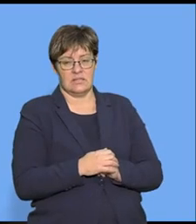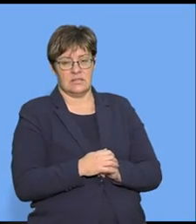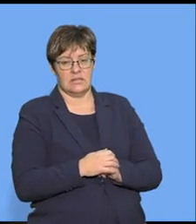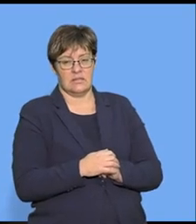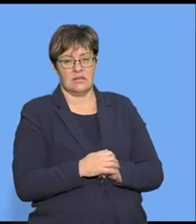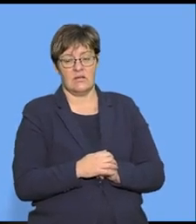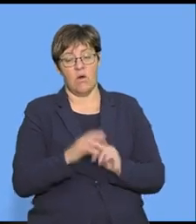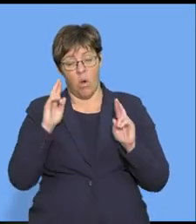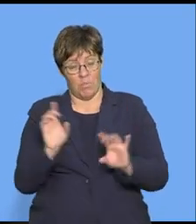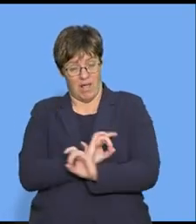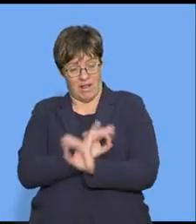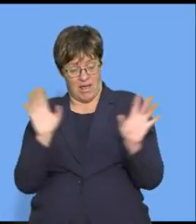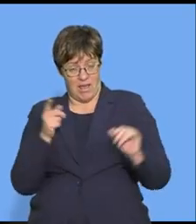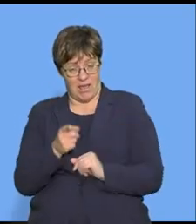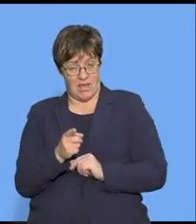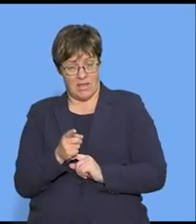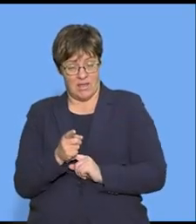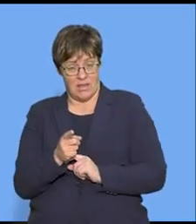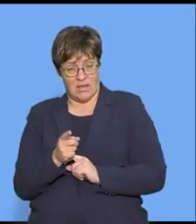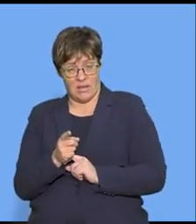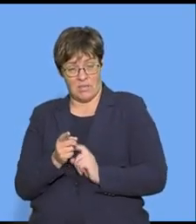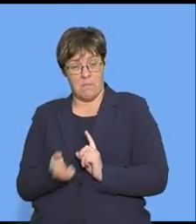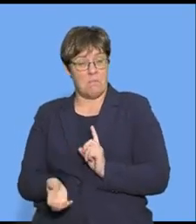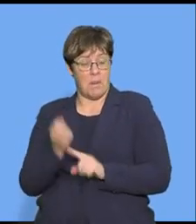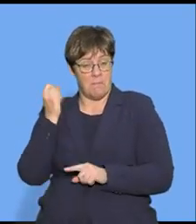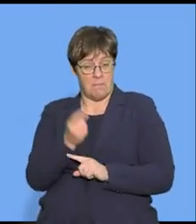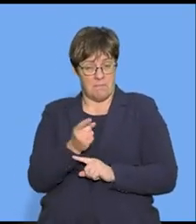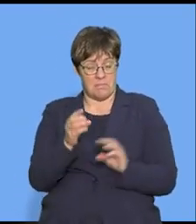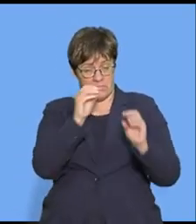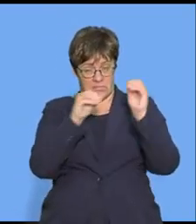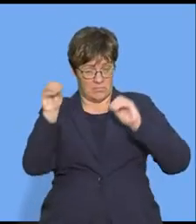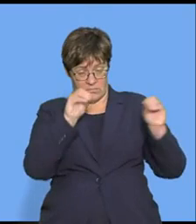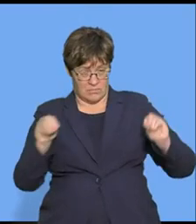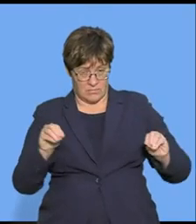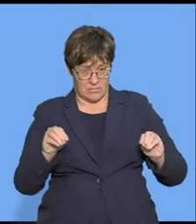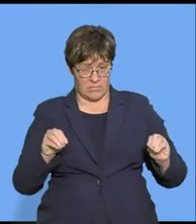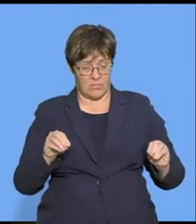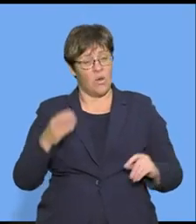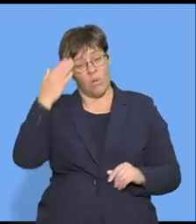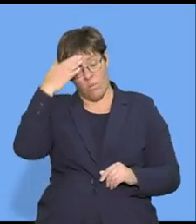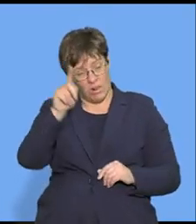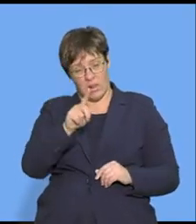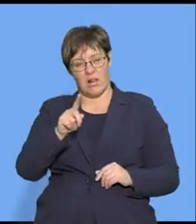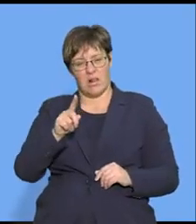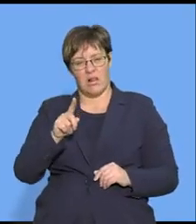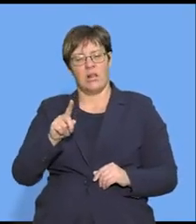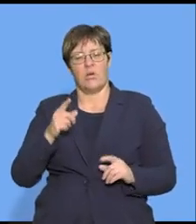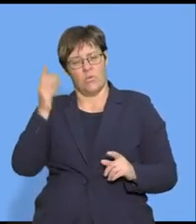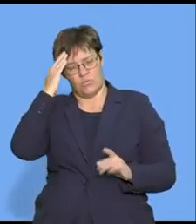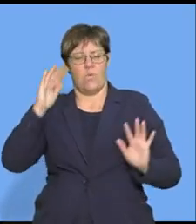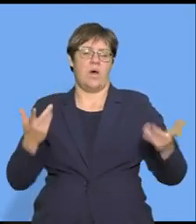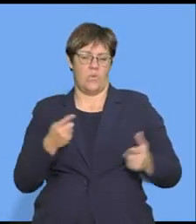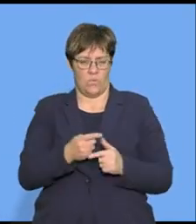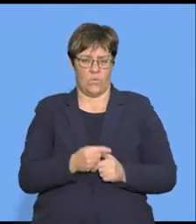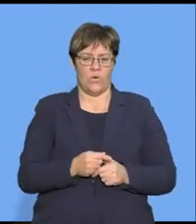clear on how to go about foiling this. I know by now you need to be familiar with that. It will be a is equals